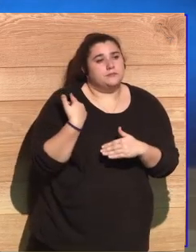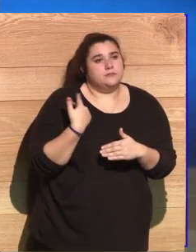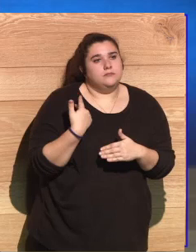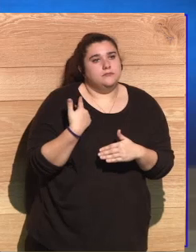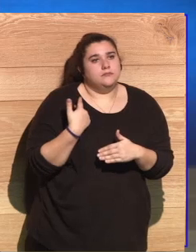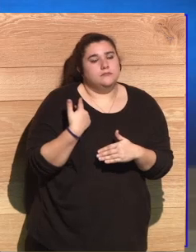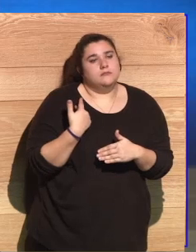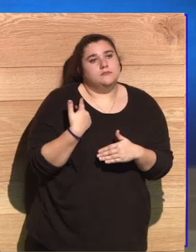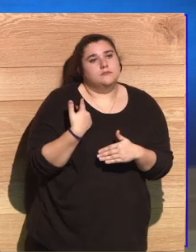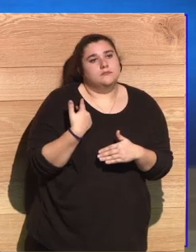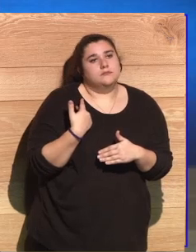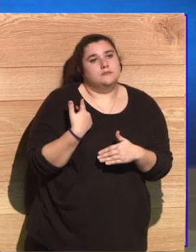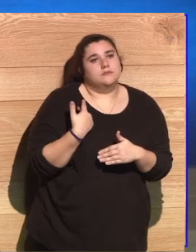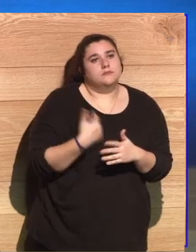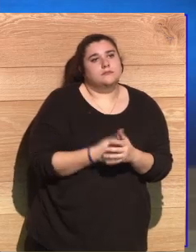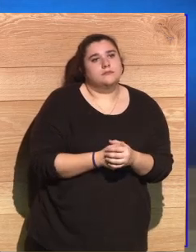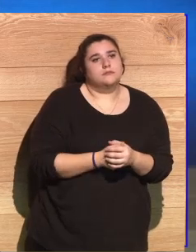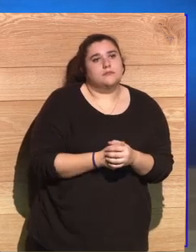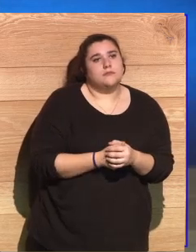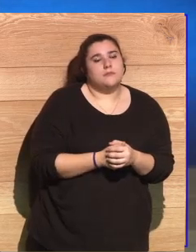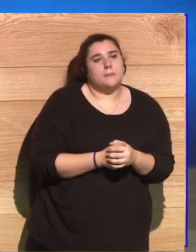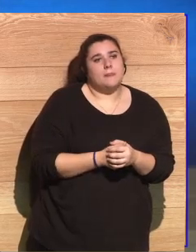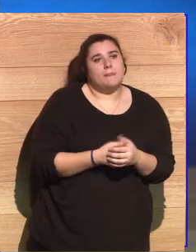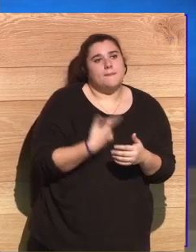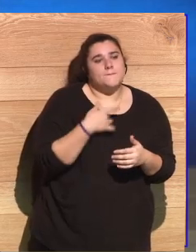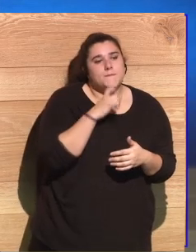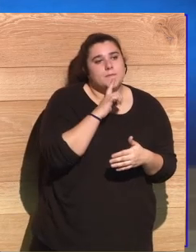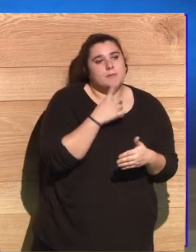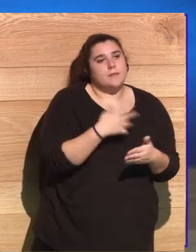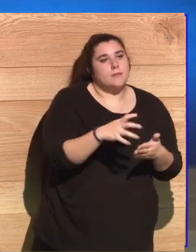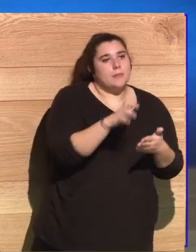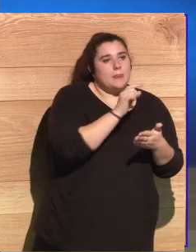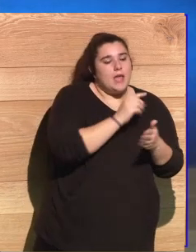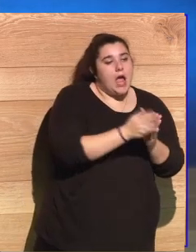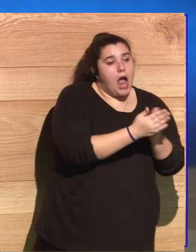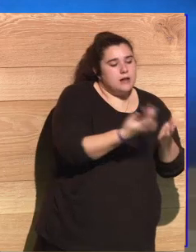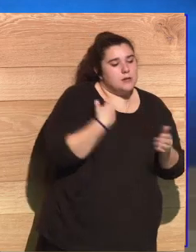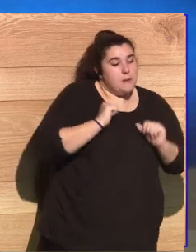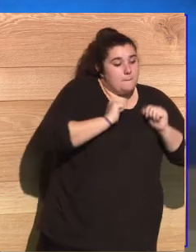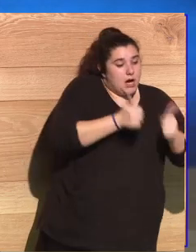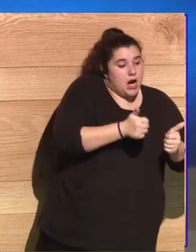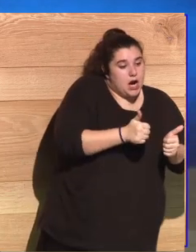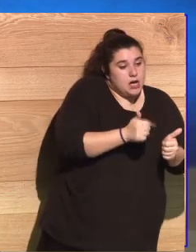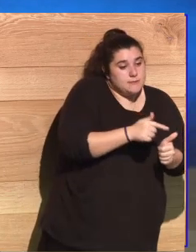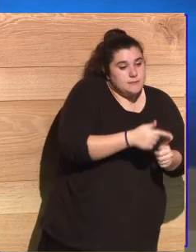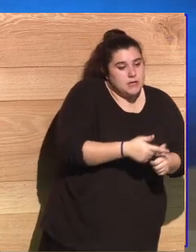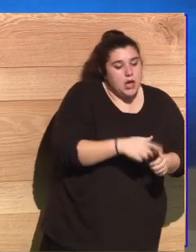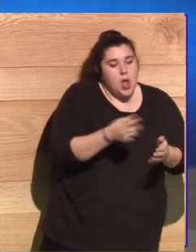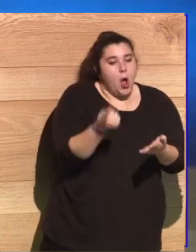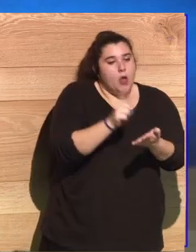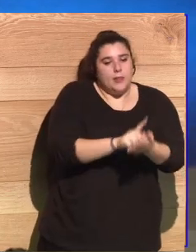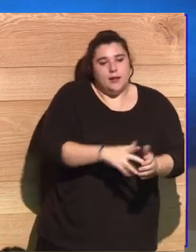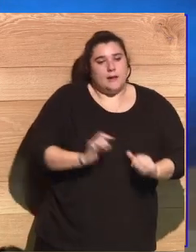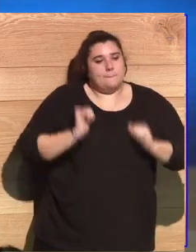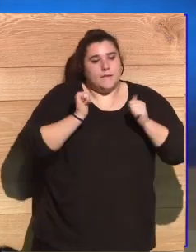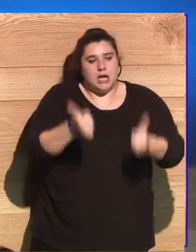original manuscript I had, and I started from scratch a few weeks later. And all I had to work from was some notebooks that